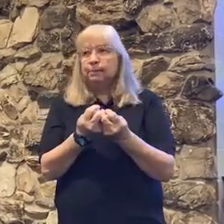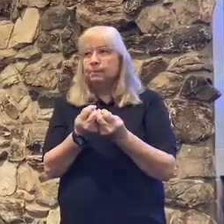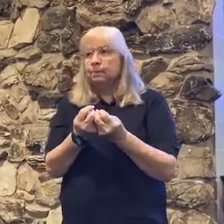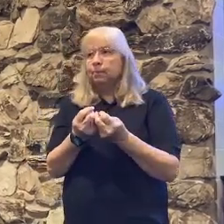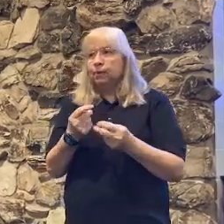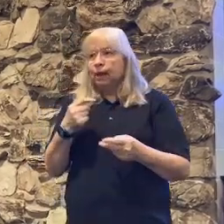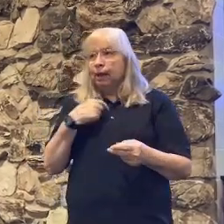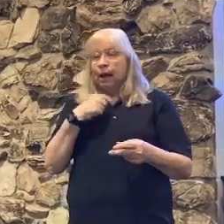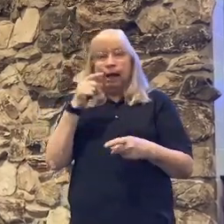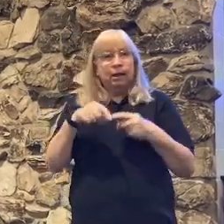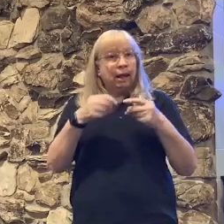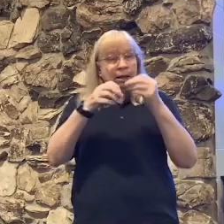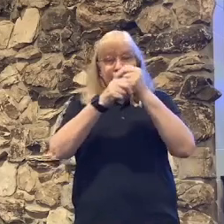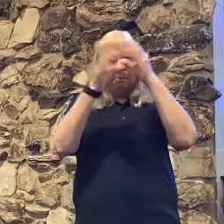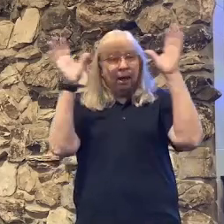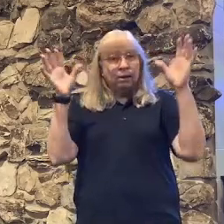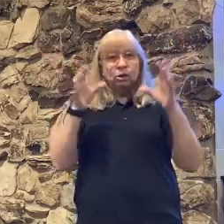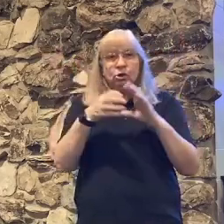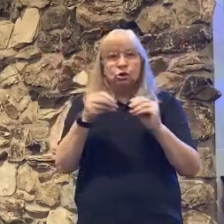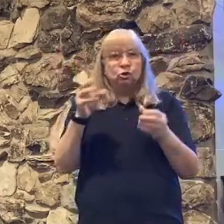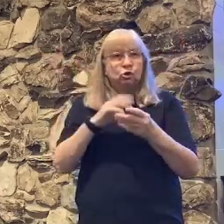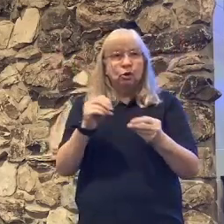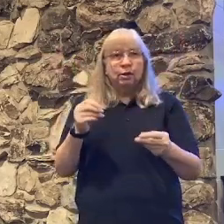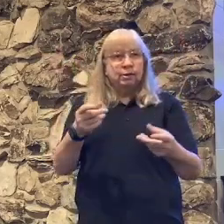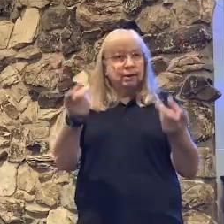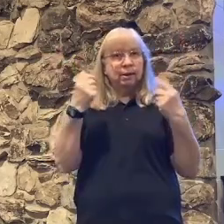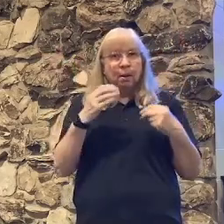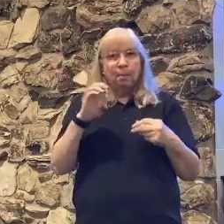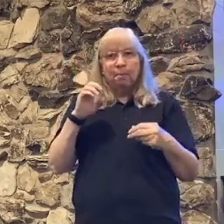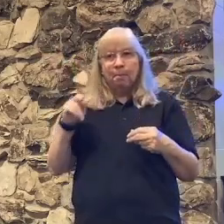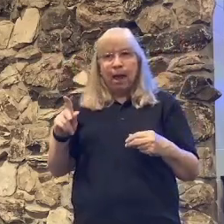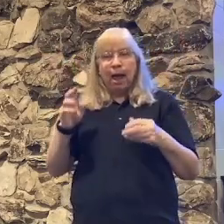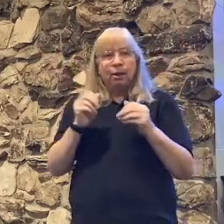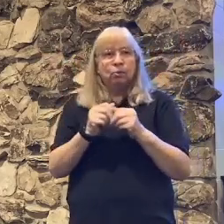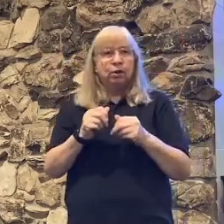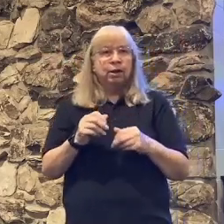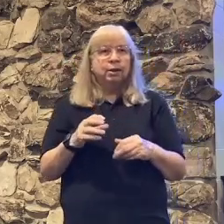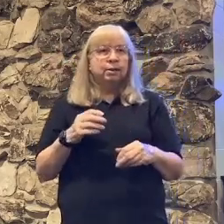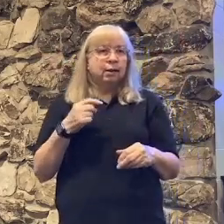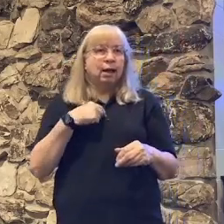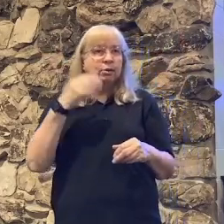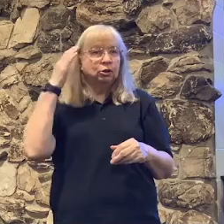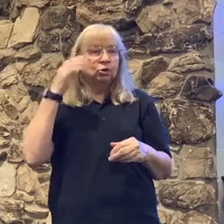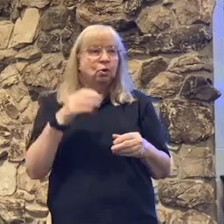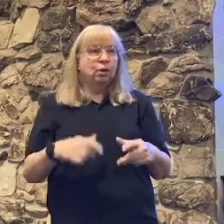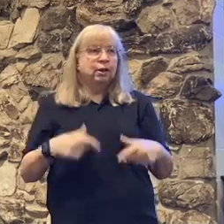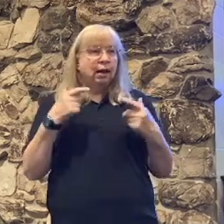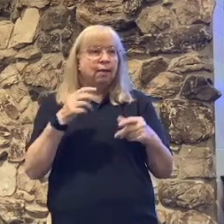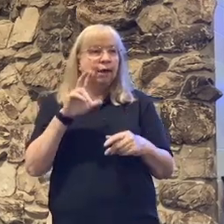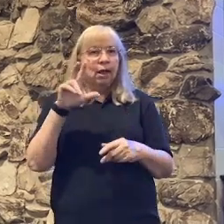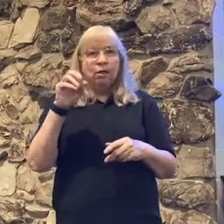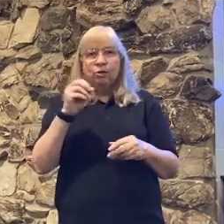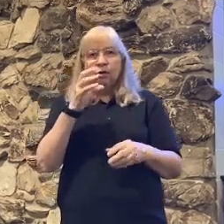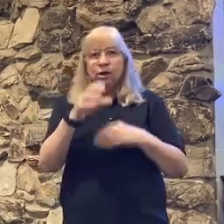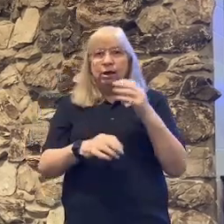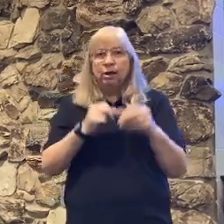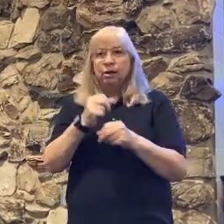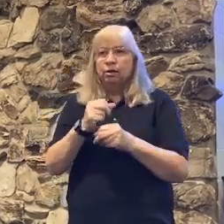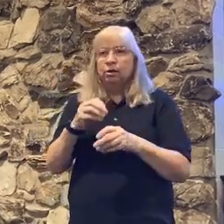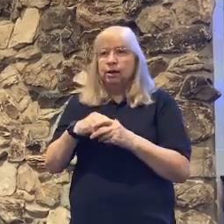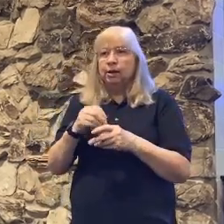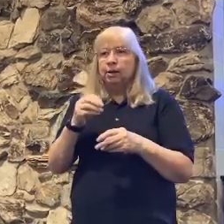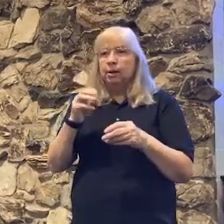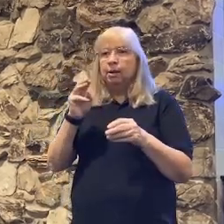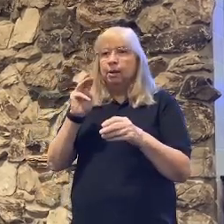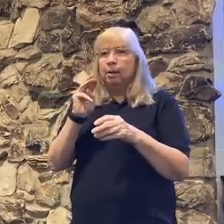And I can't imagine the stories that they would come back with. I mean, I just know in my 30 years of ministry and some of the stories